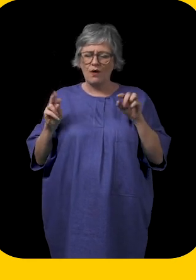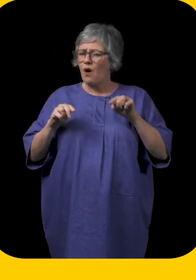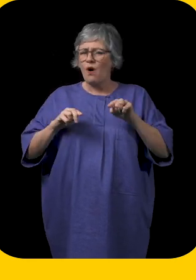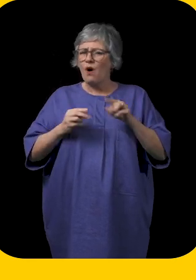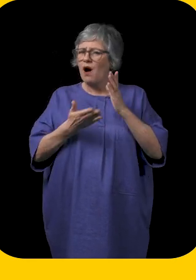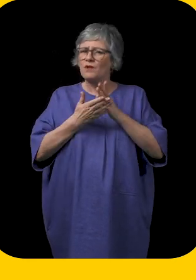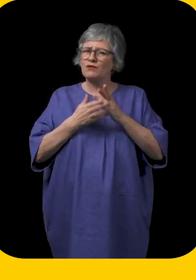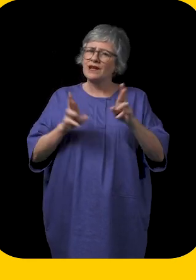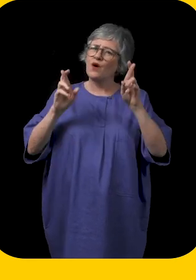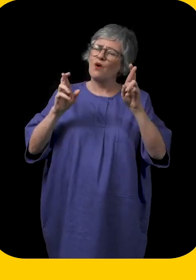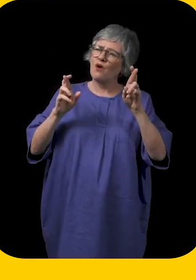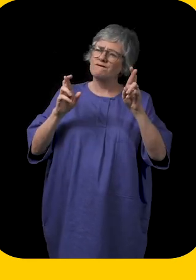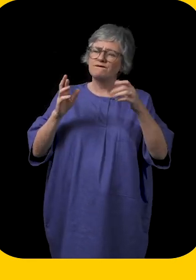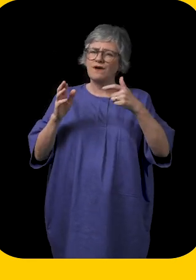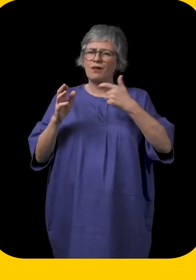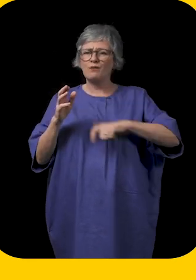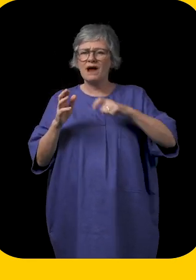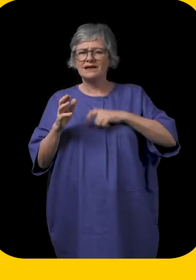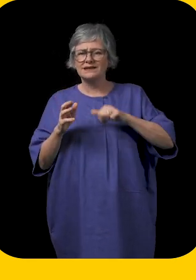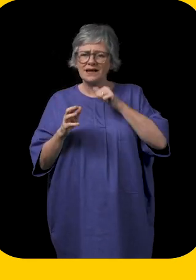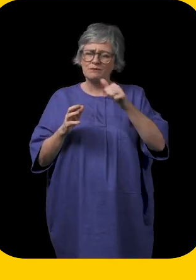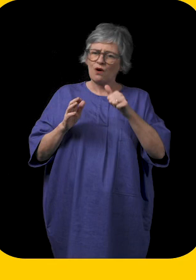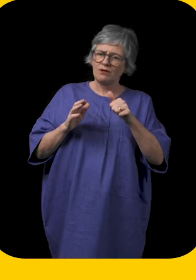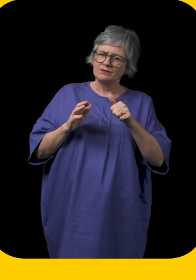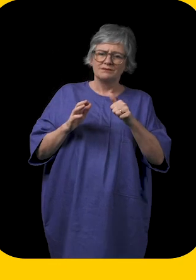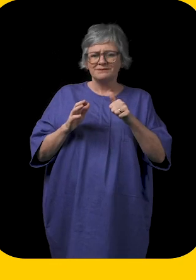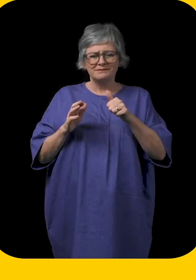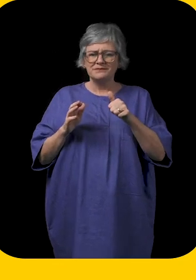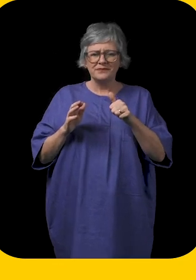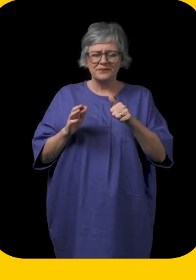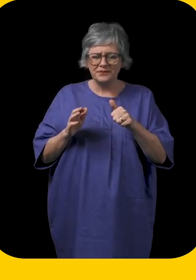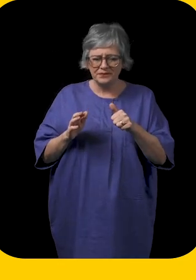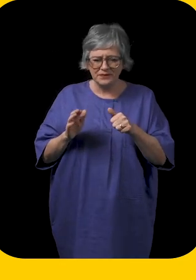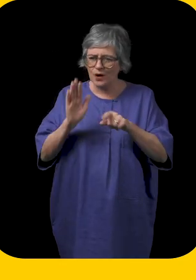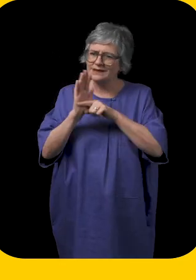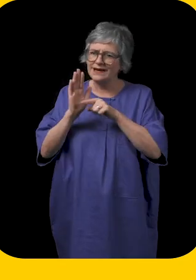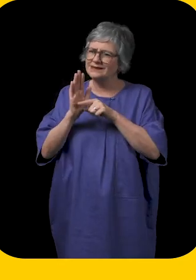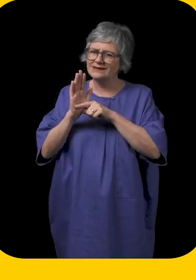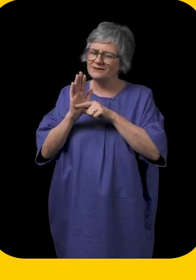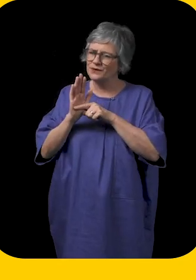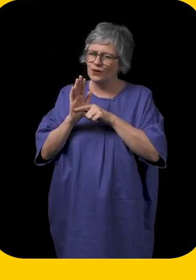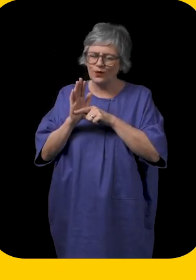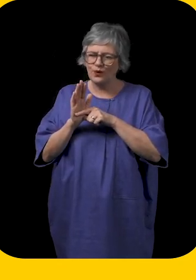you hope? Oh, everything. I'm very hopeful. I'm a very hopeful person. I'm not,